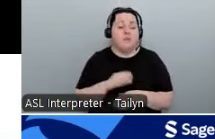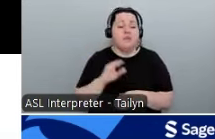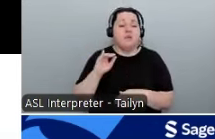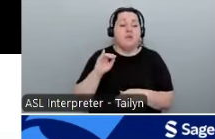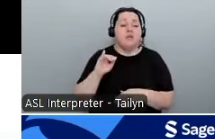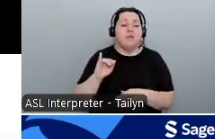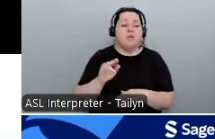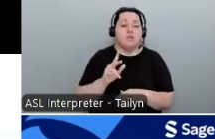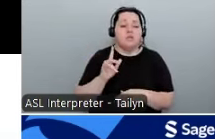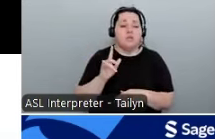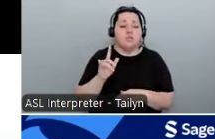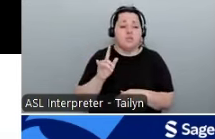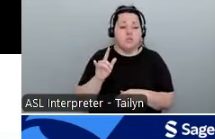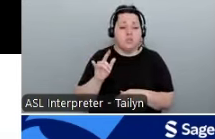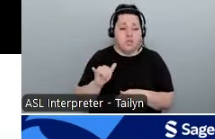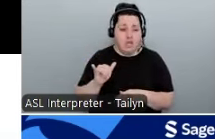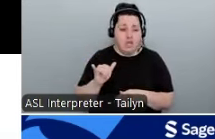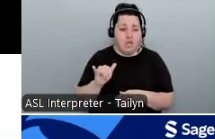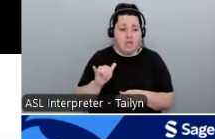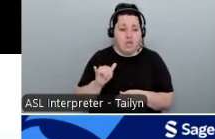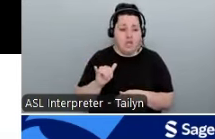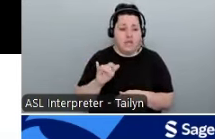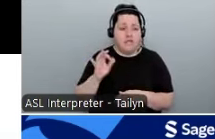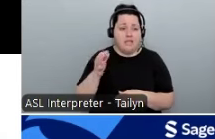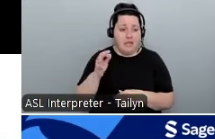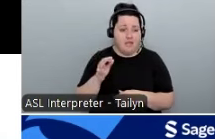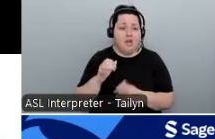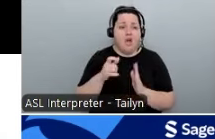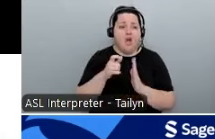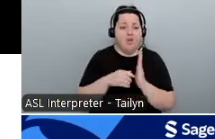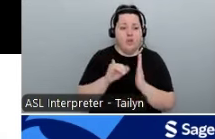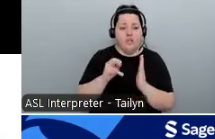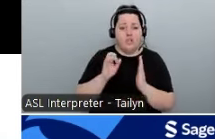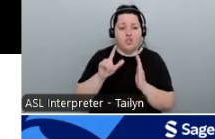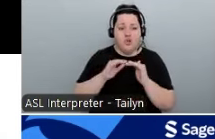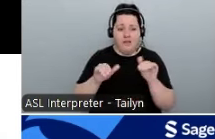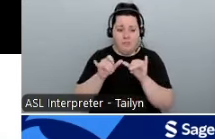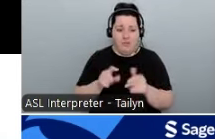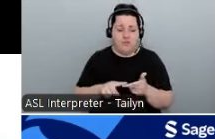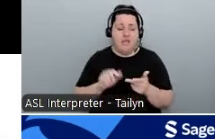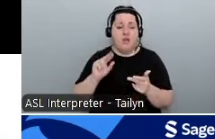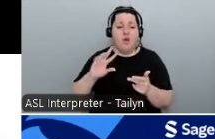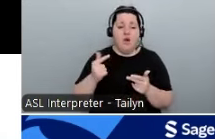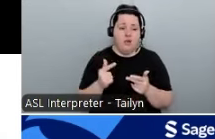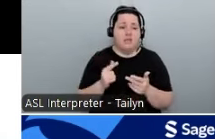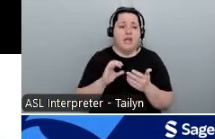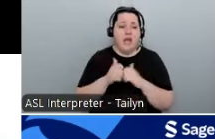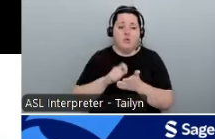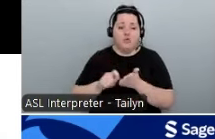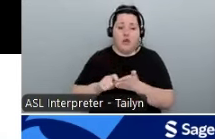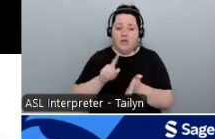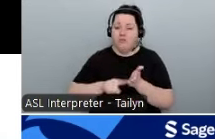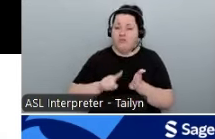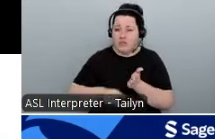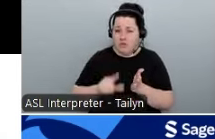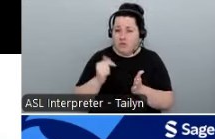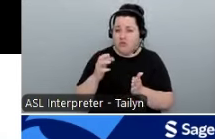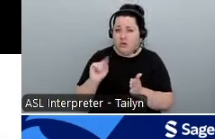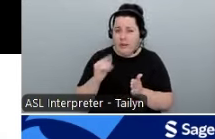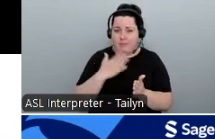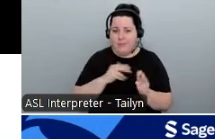one in early June on article and journal level metrics, and then one in August on how to write a research grant. So please do keep an eye on